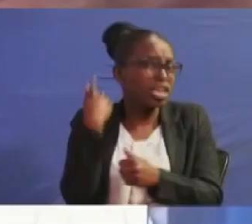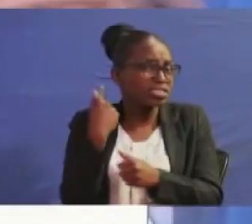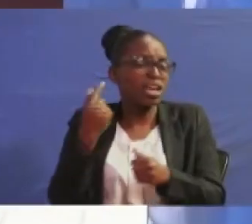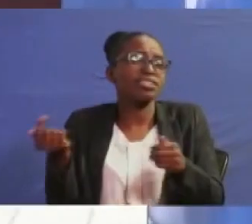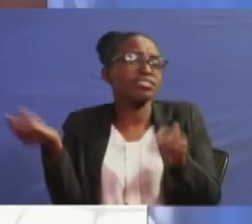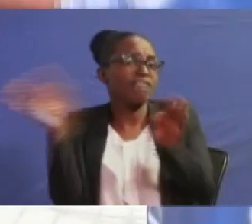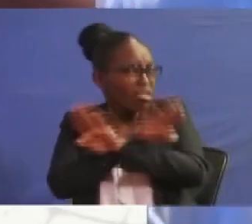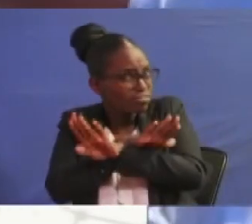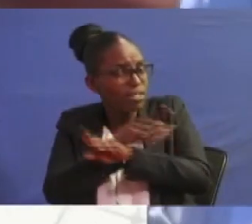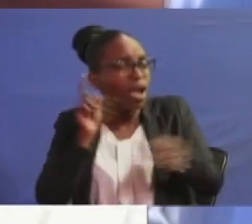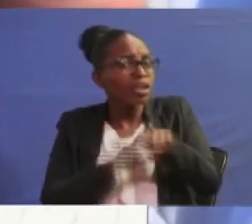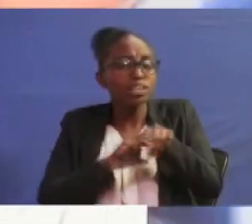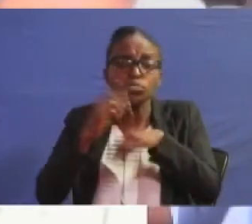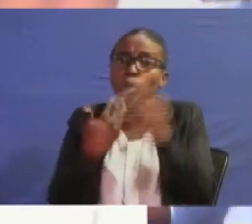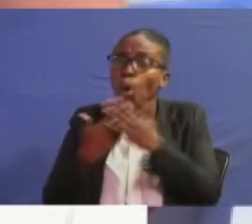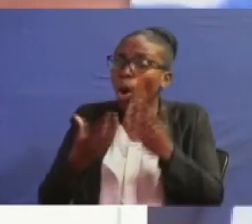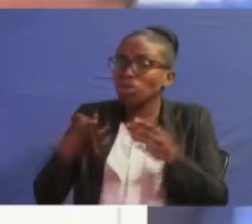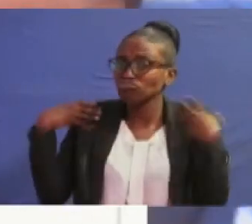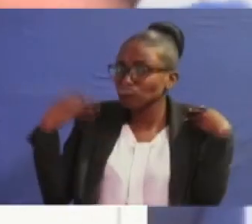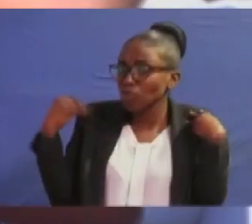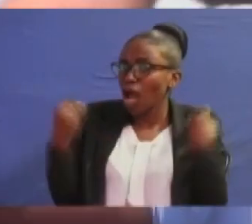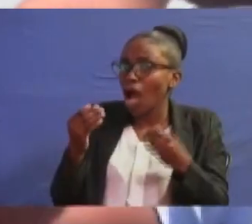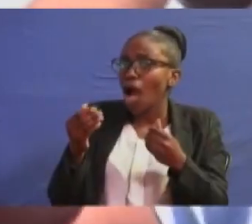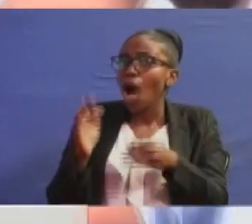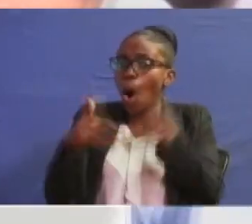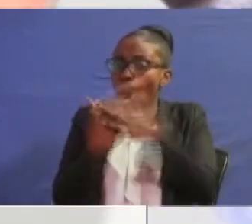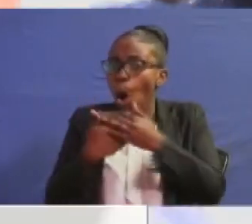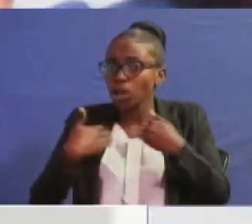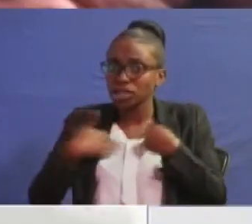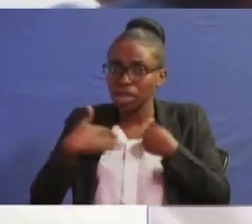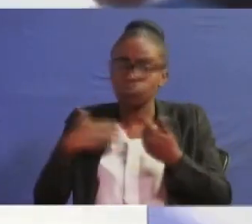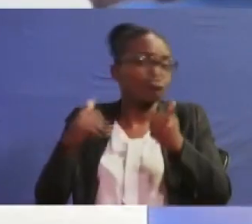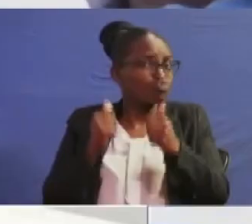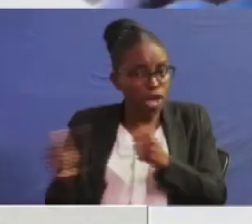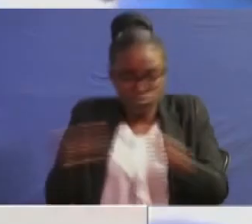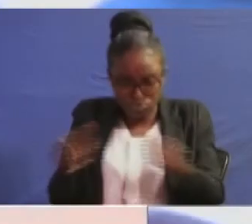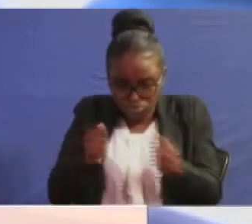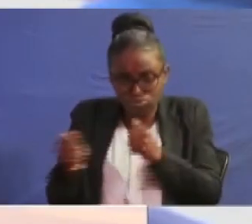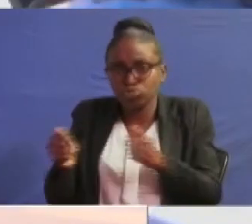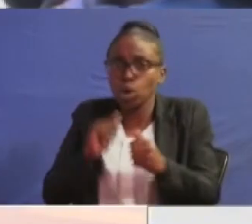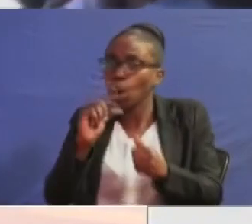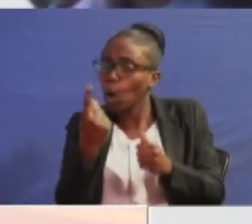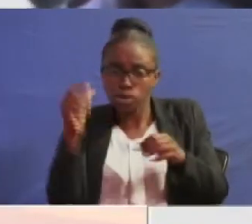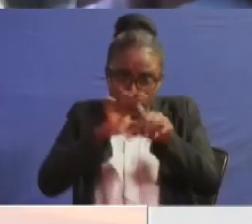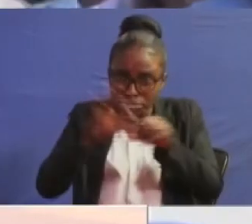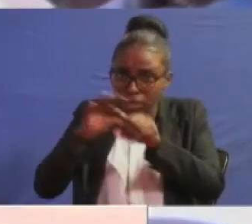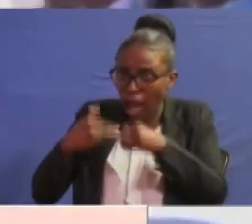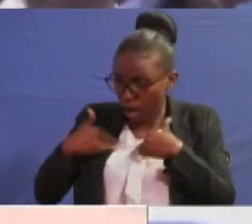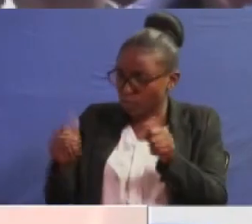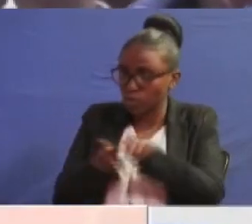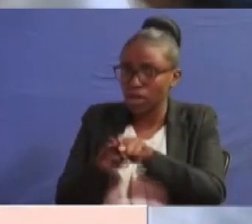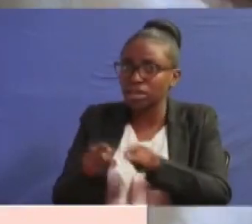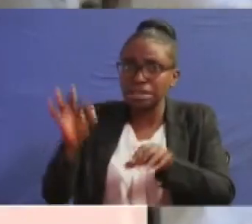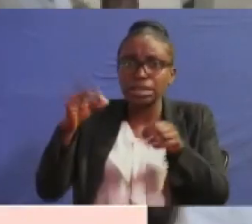Hii exercise yote. Hii exercise yote ya kupigiza hizi kura ni exercise